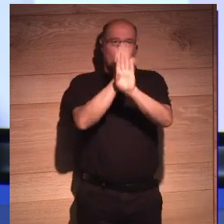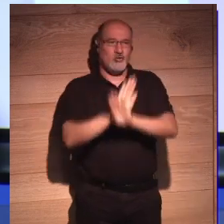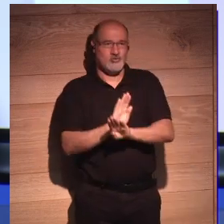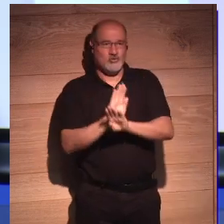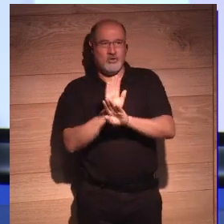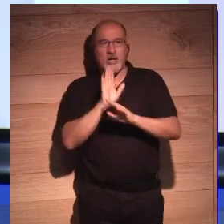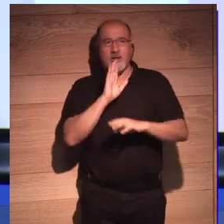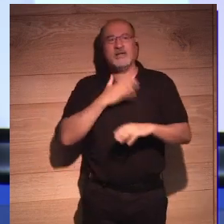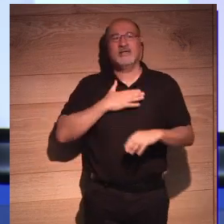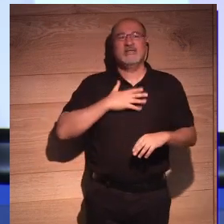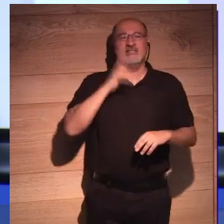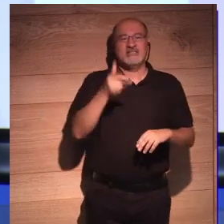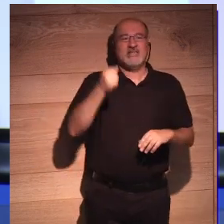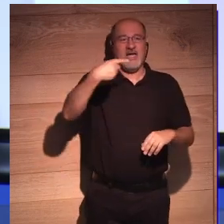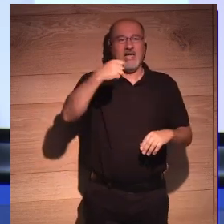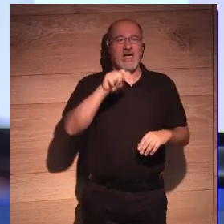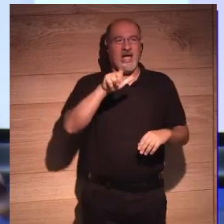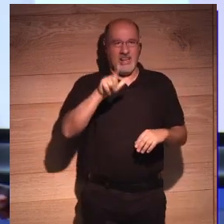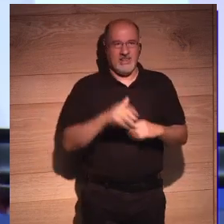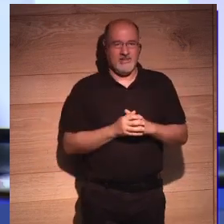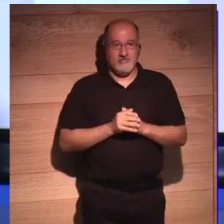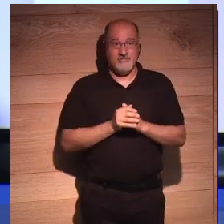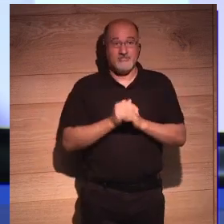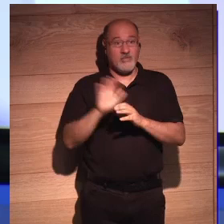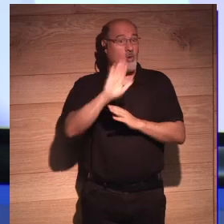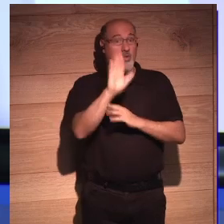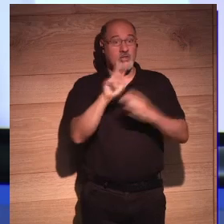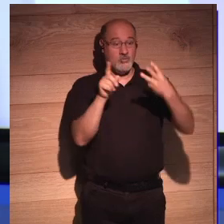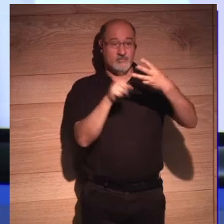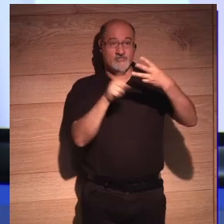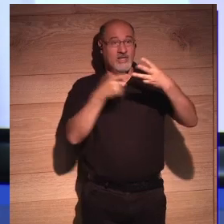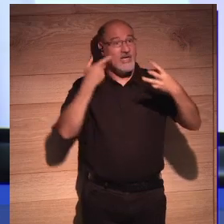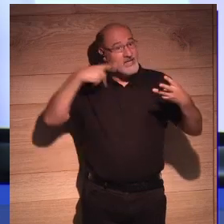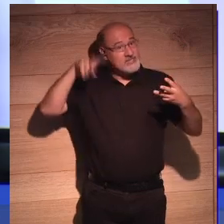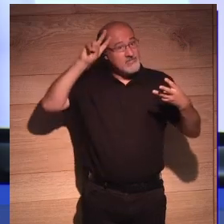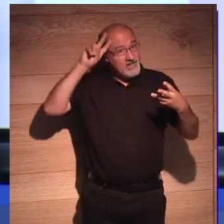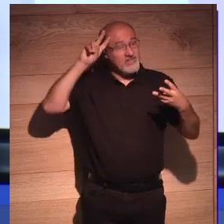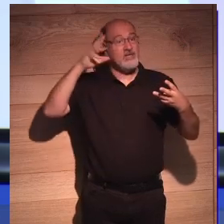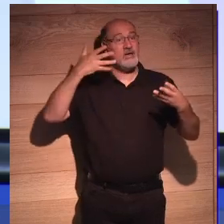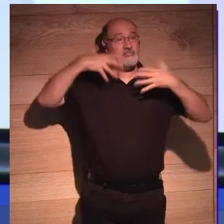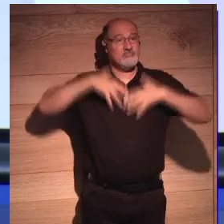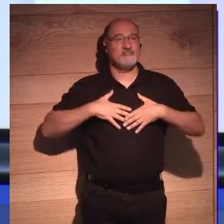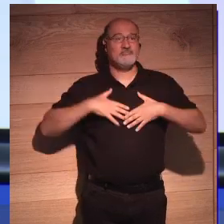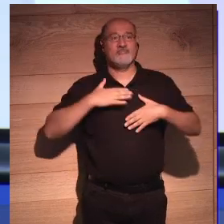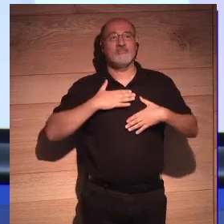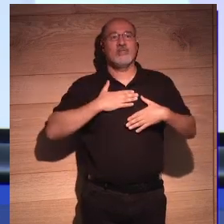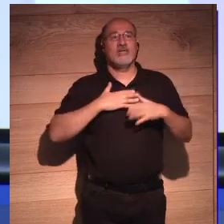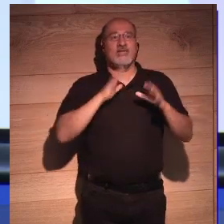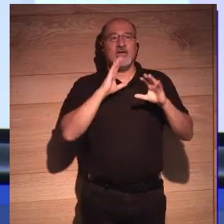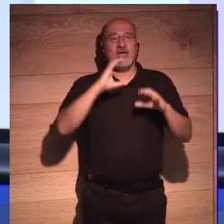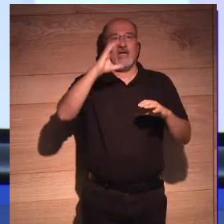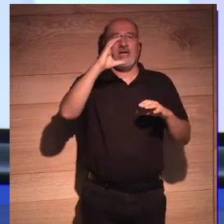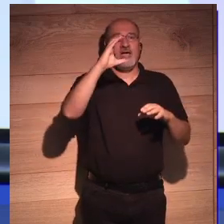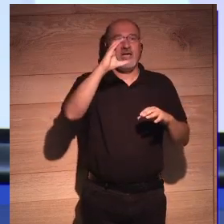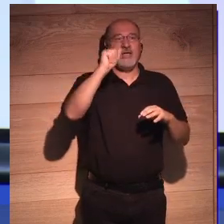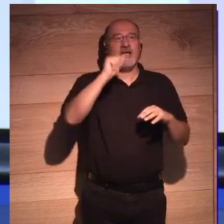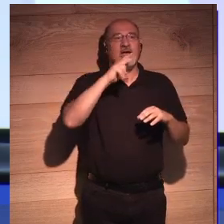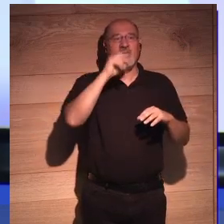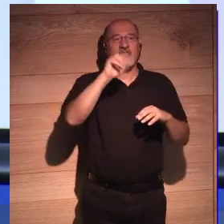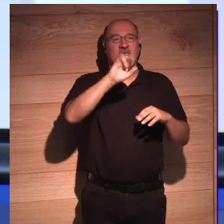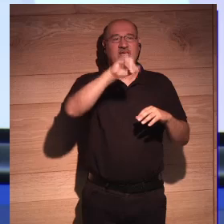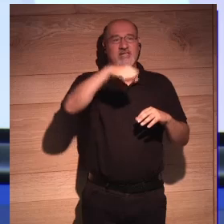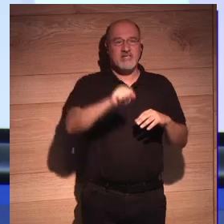closing performance by Chagall. Finally, experiences that Catherine has already introduced,